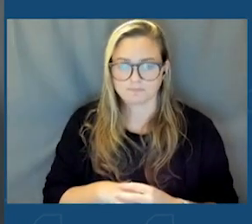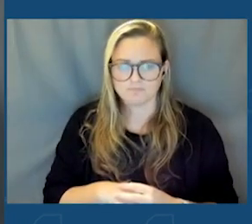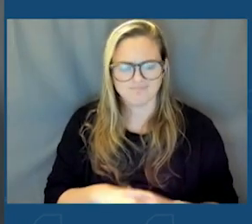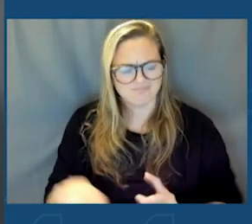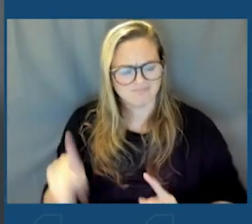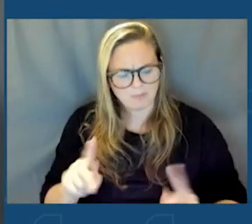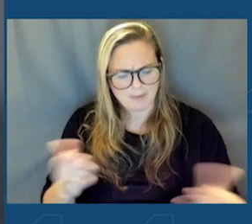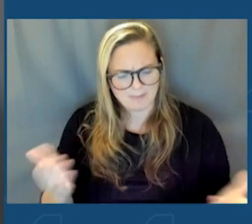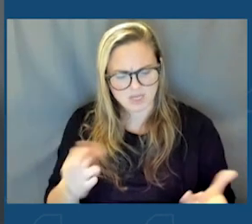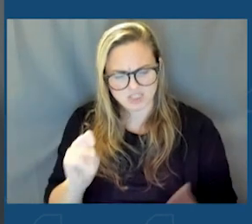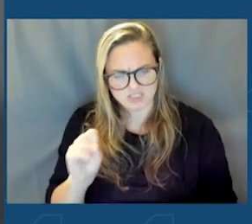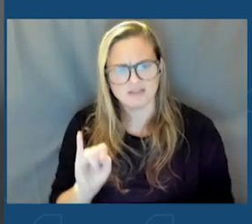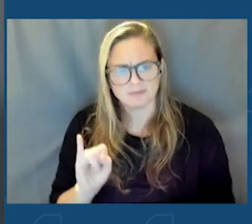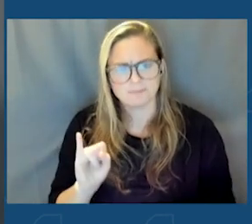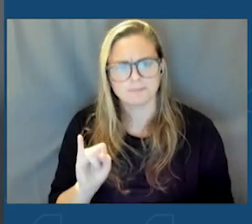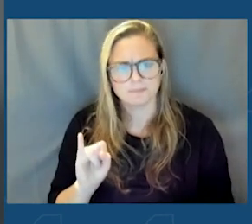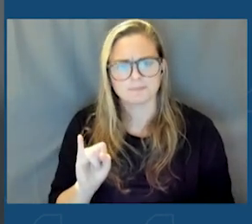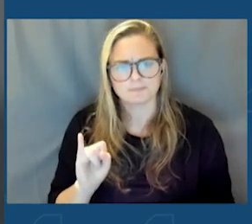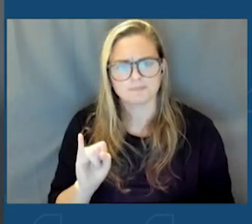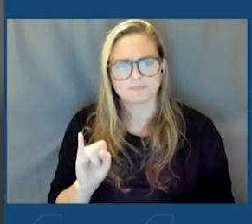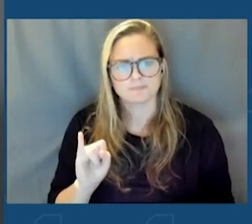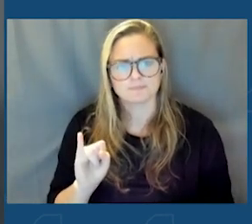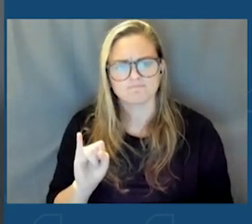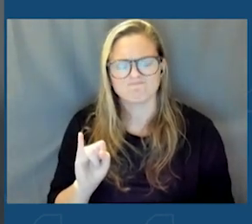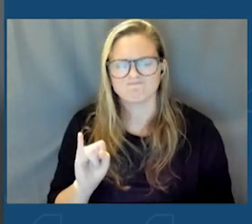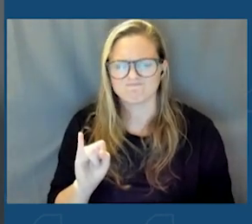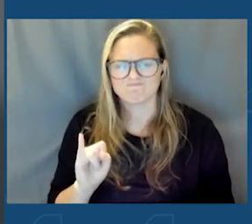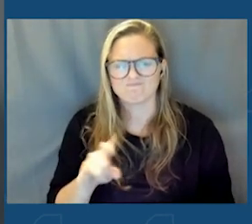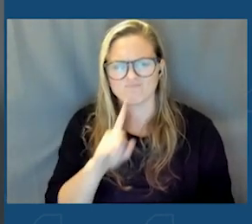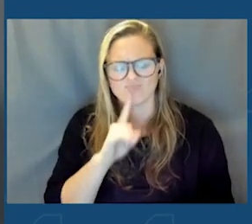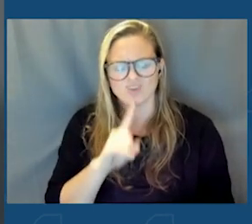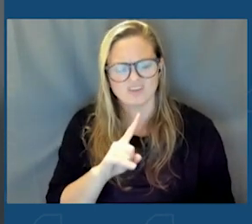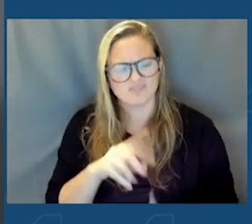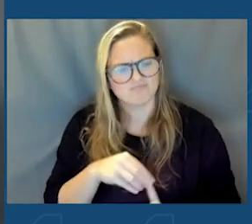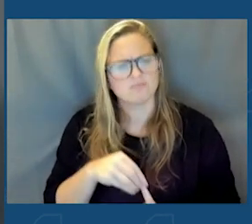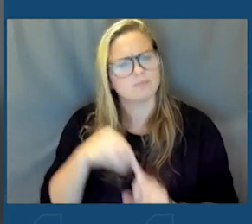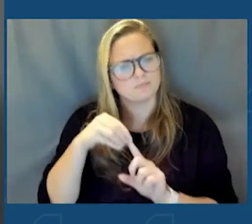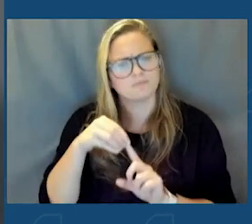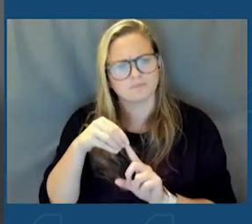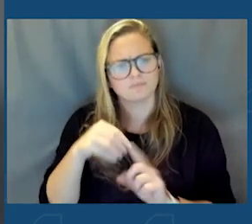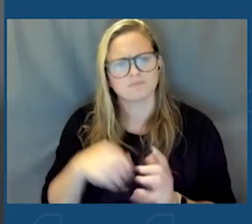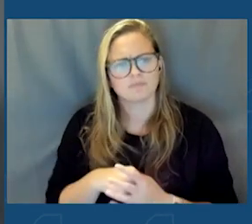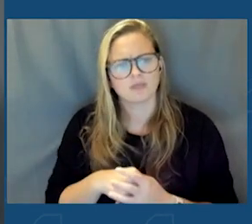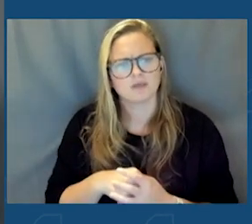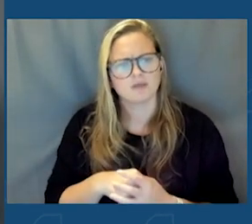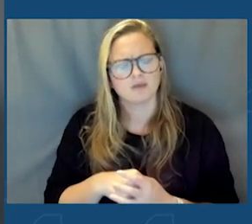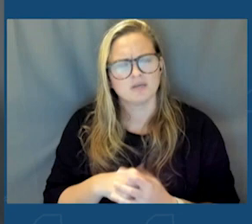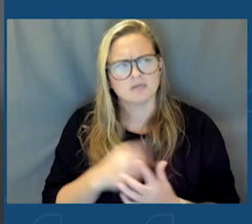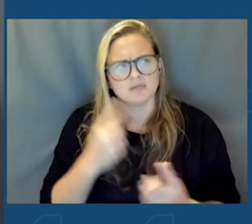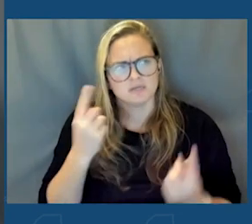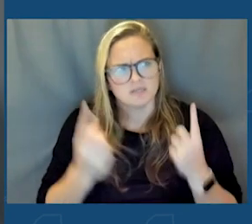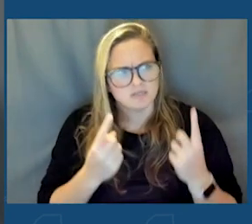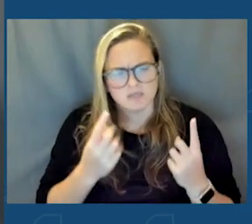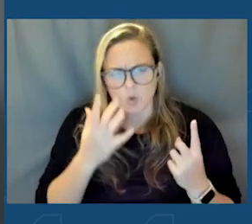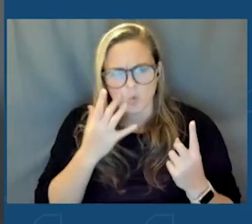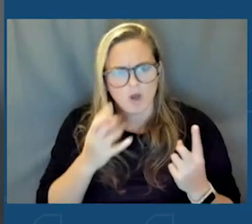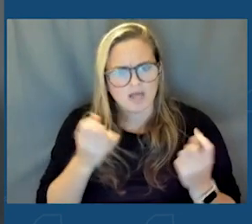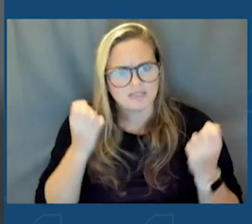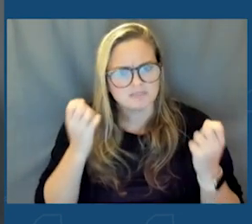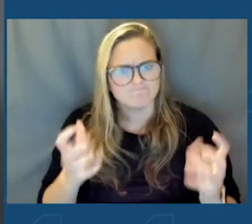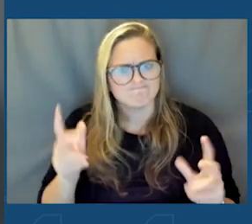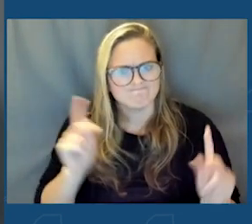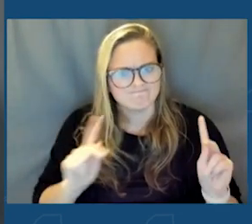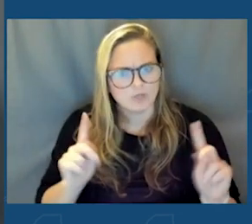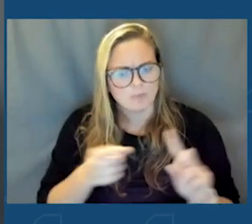of Staten Island have something truly special. You have to wonder why we lost so many from